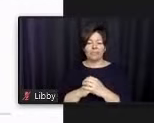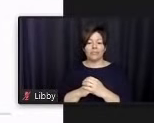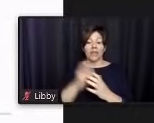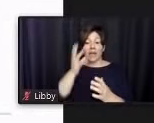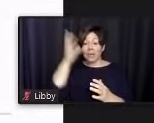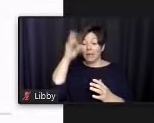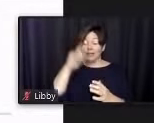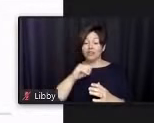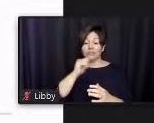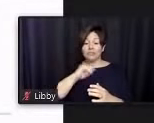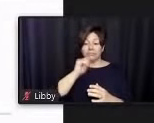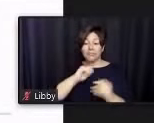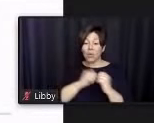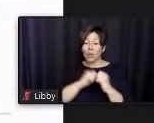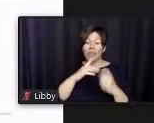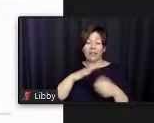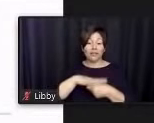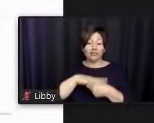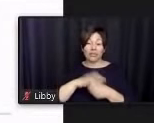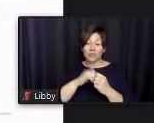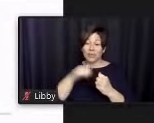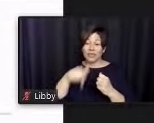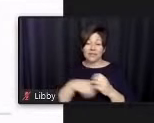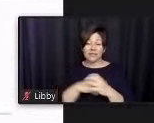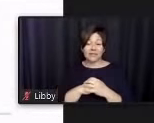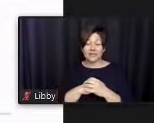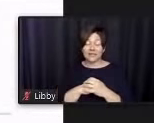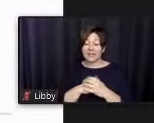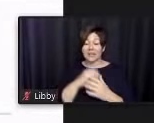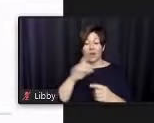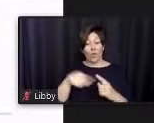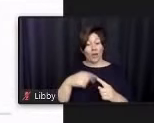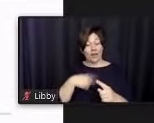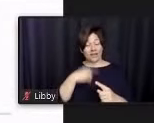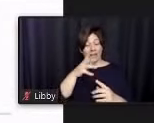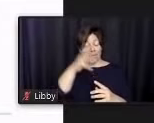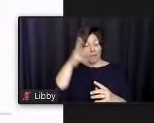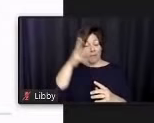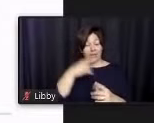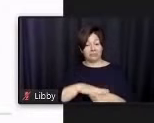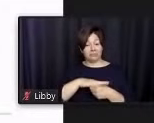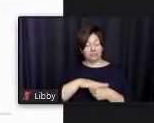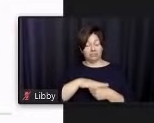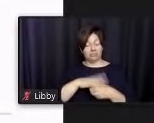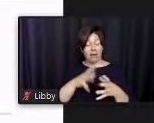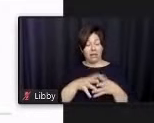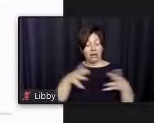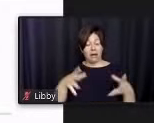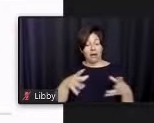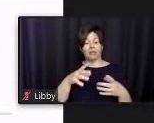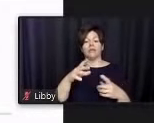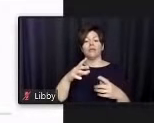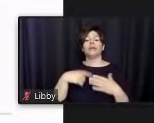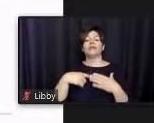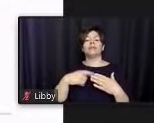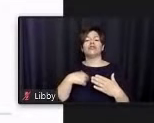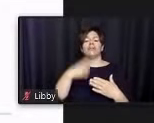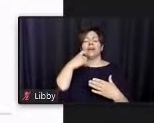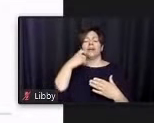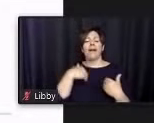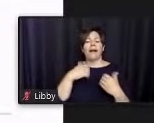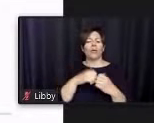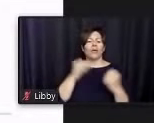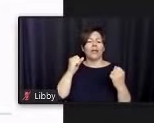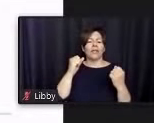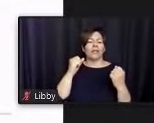Parents are dealing with a lot of stress as a part of this. And when I say parents are dealing with a lot of stress, is the discussion that I've had just with families